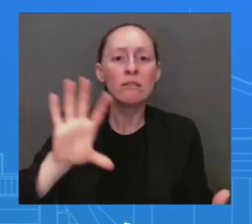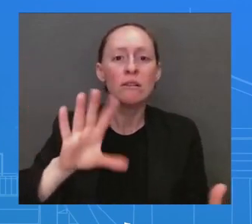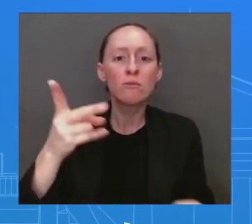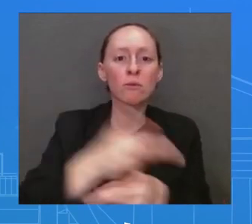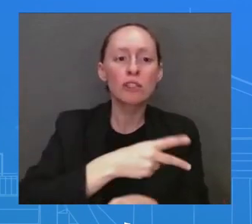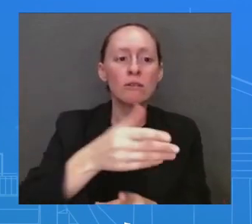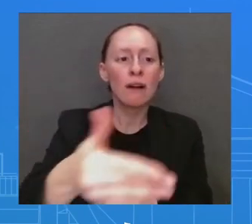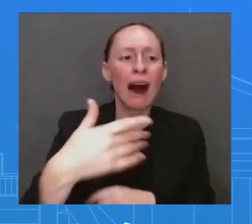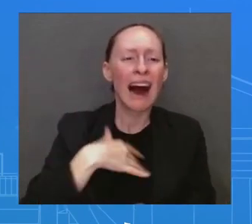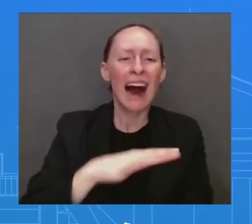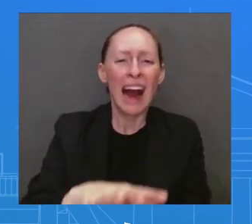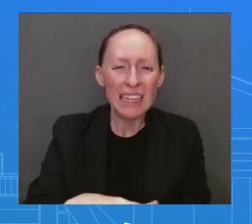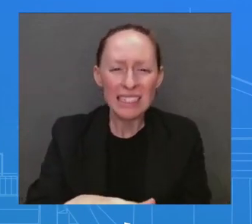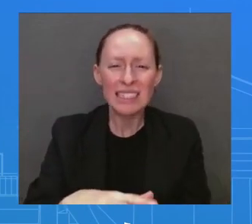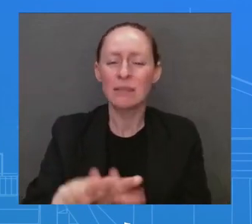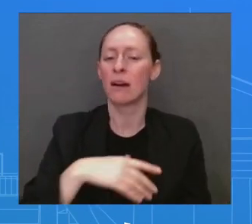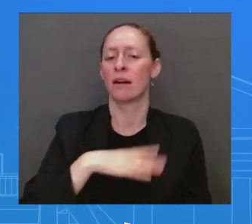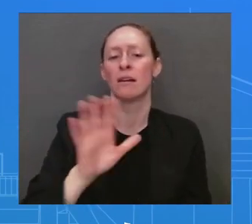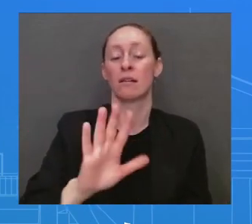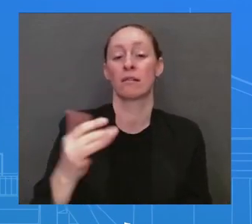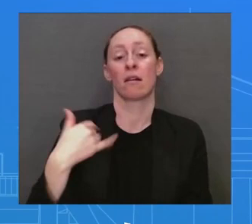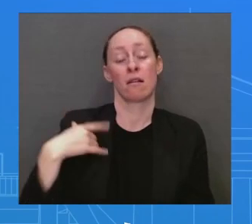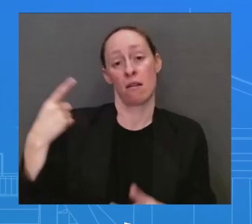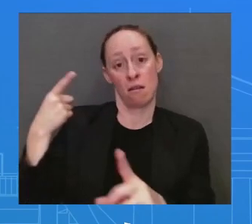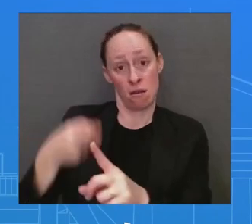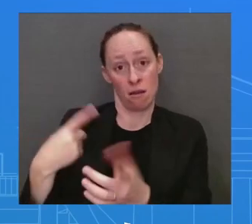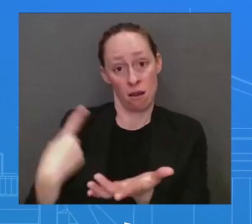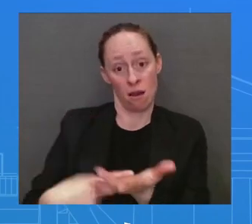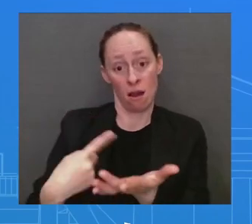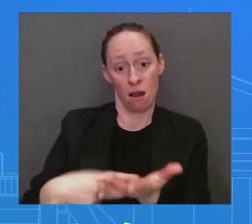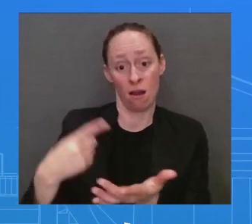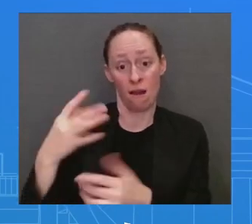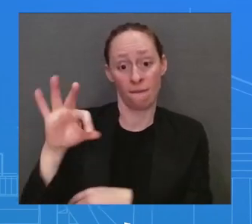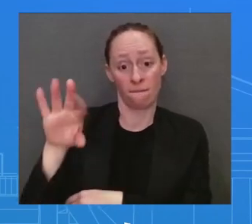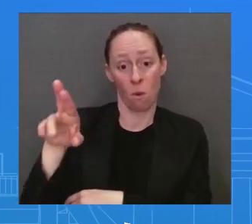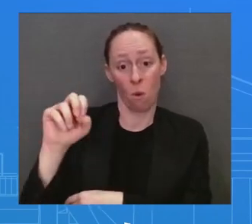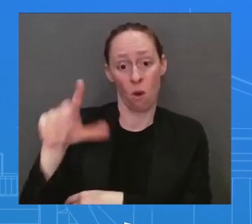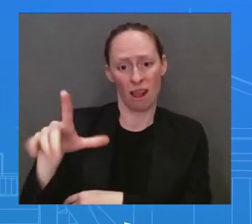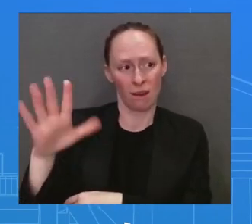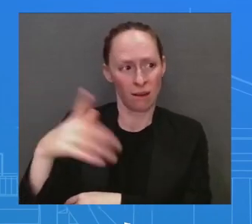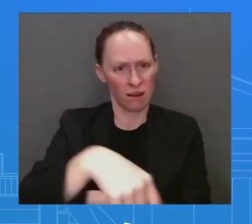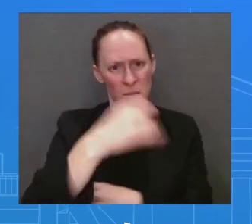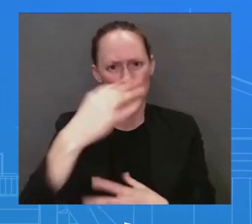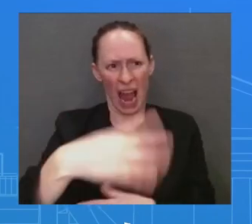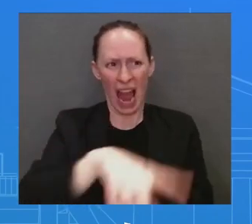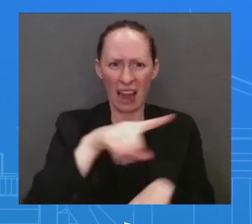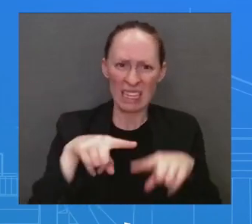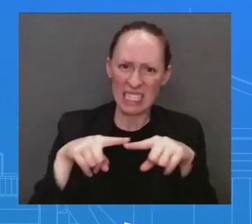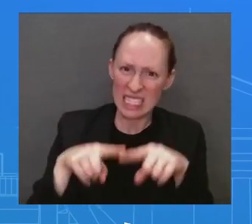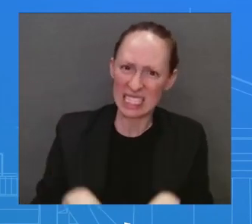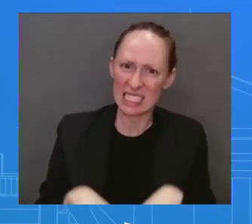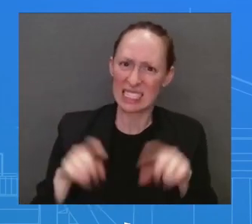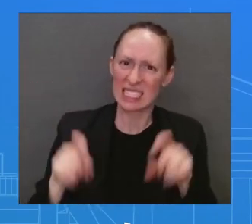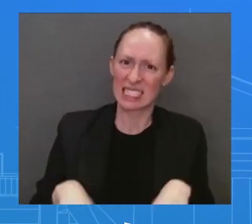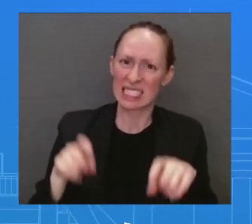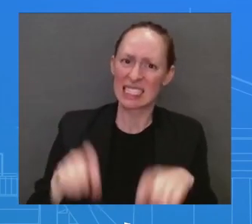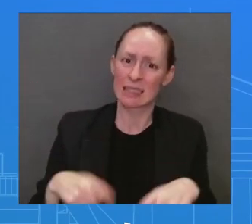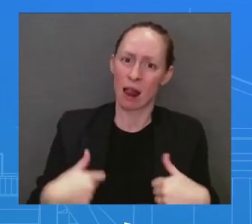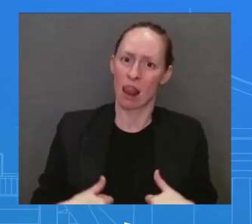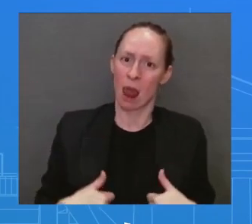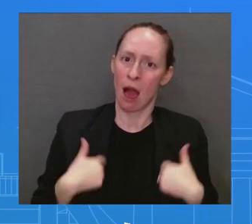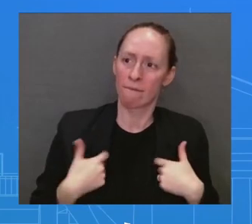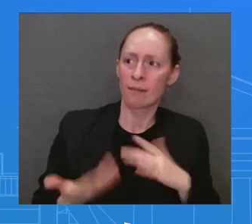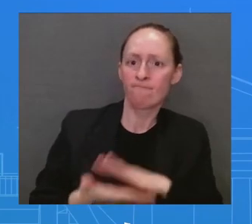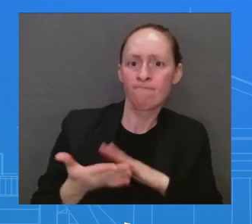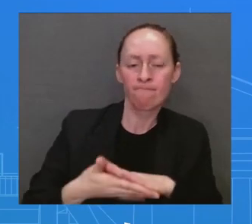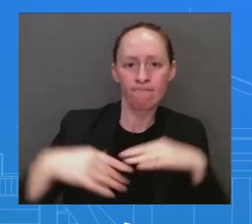is an important commodity for life and sustainment in Gaza for the Palestinian people that are still there. And we know that